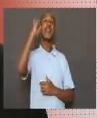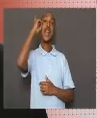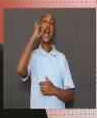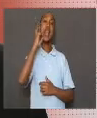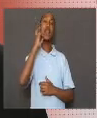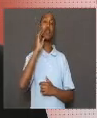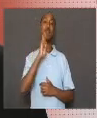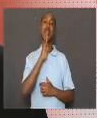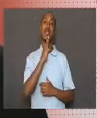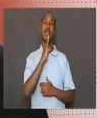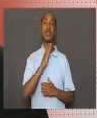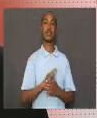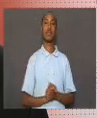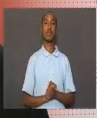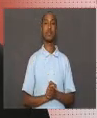dilute bases.